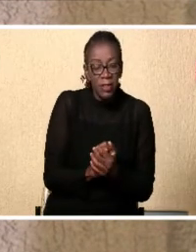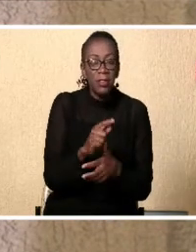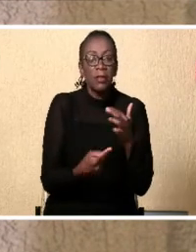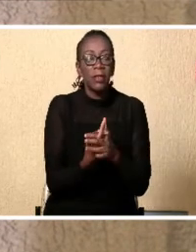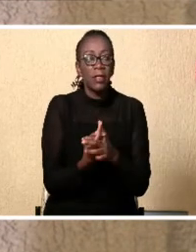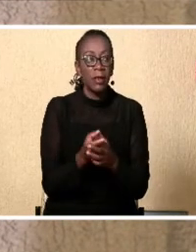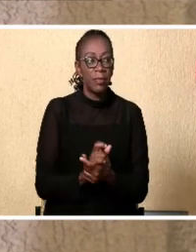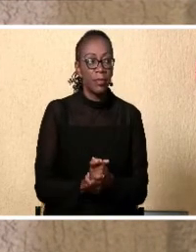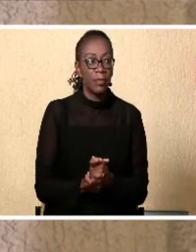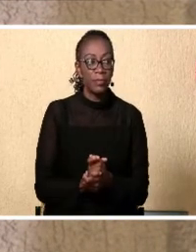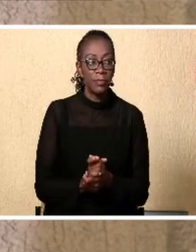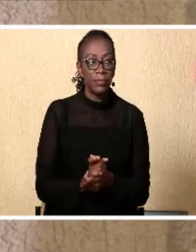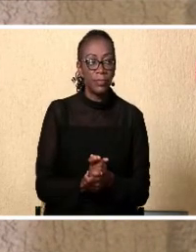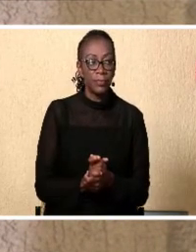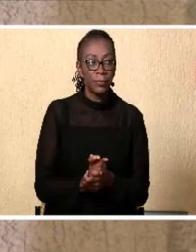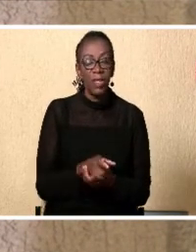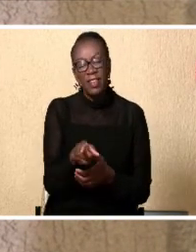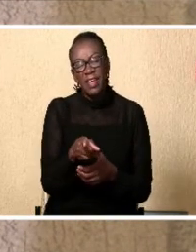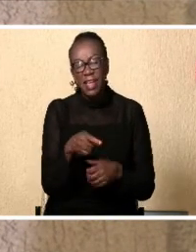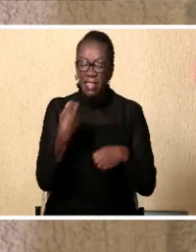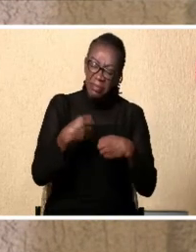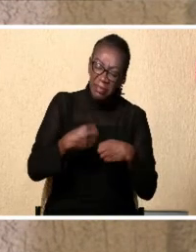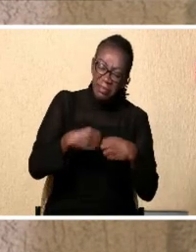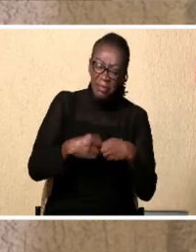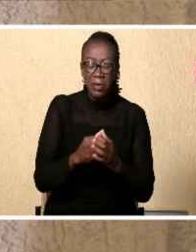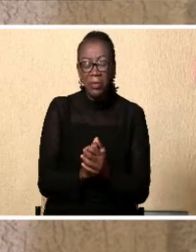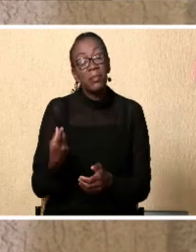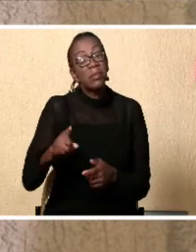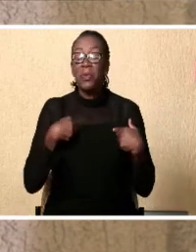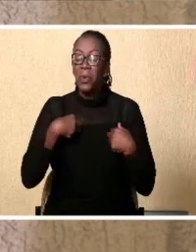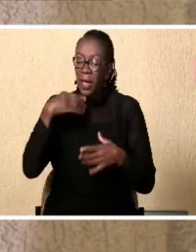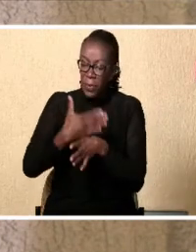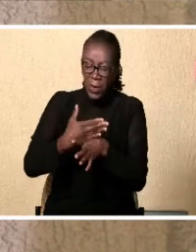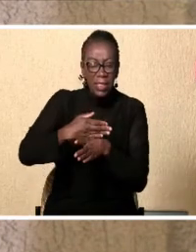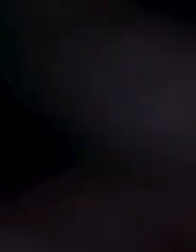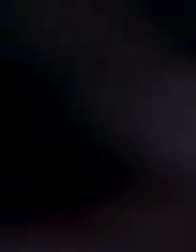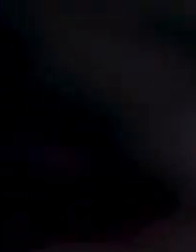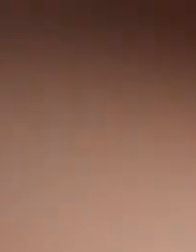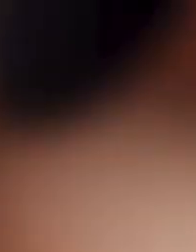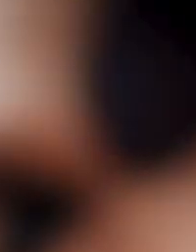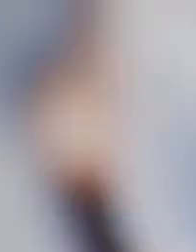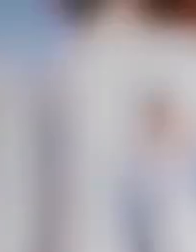there are glitches, there are teething problems that come with it, but we are working around the clock to work on this portal.